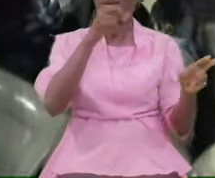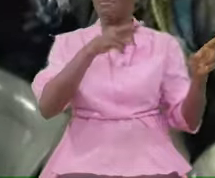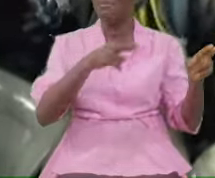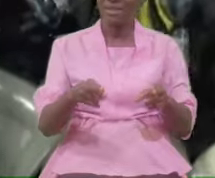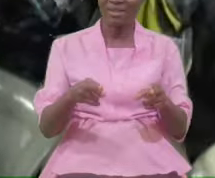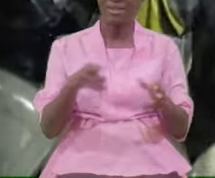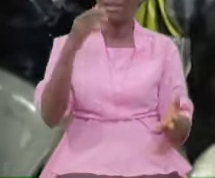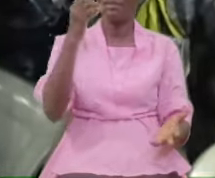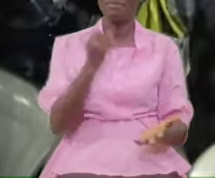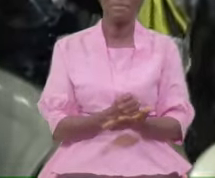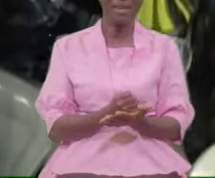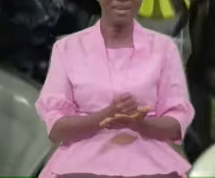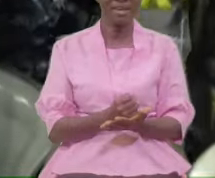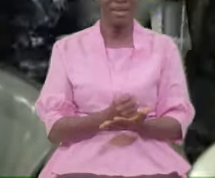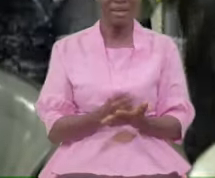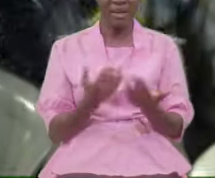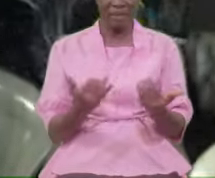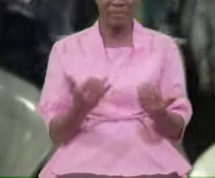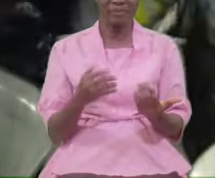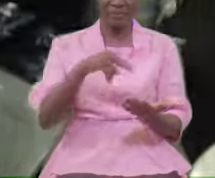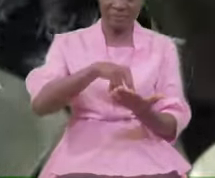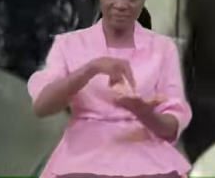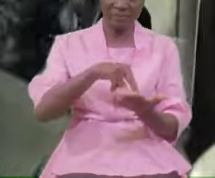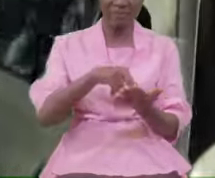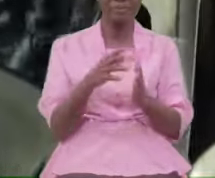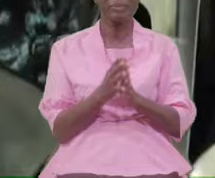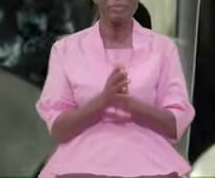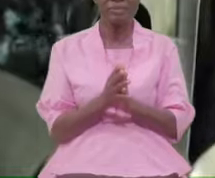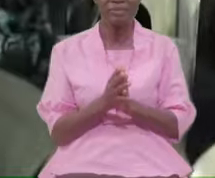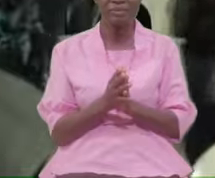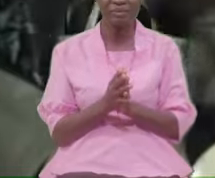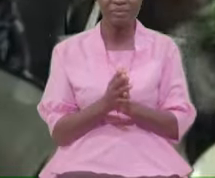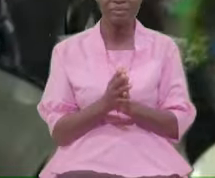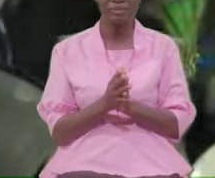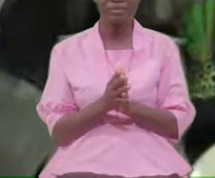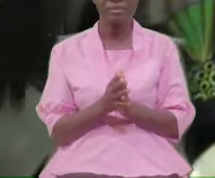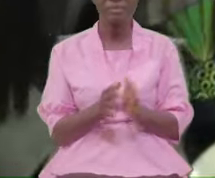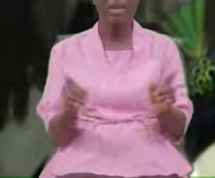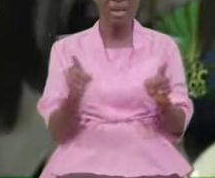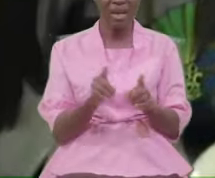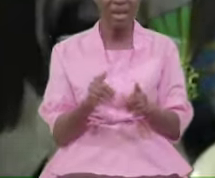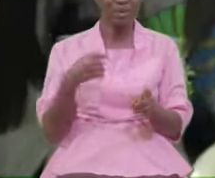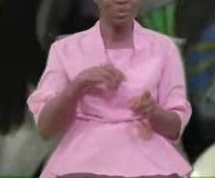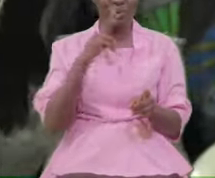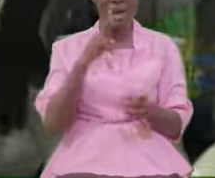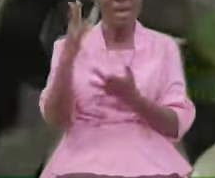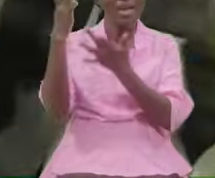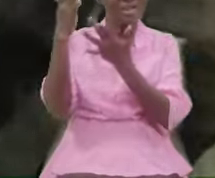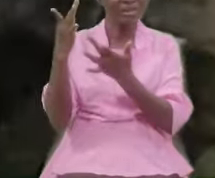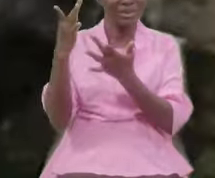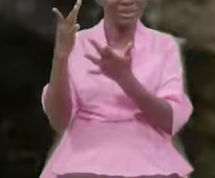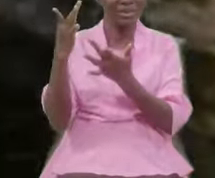Amen let's All Rise up as we are expecting the Miracle touch of God